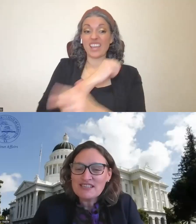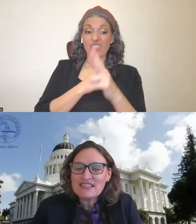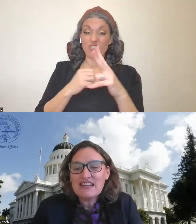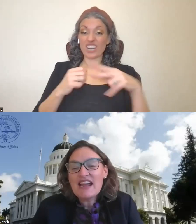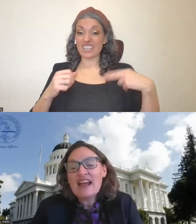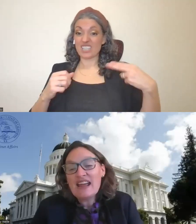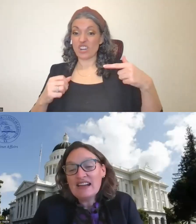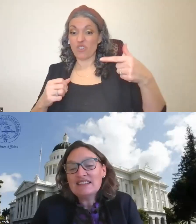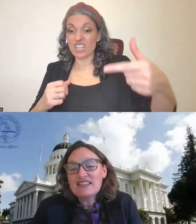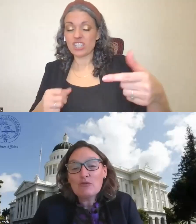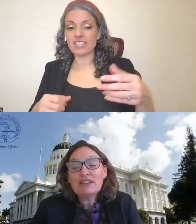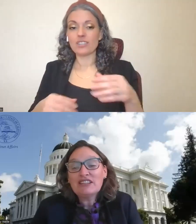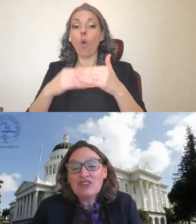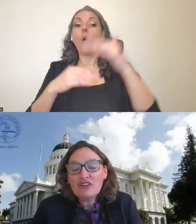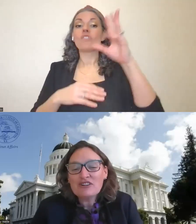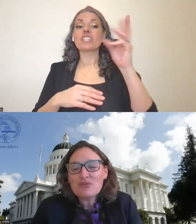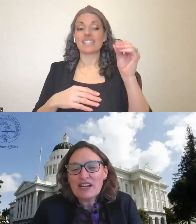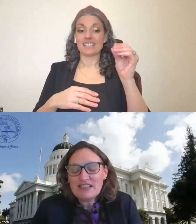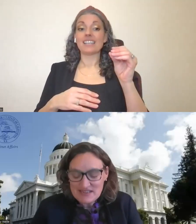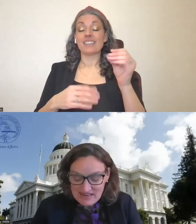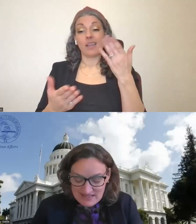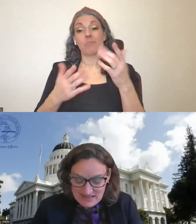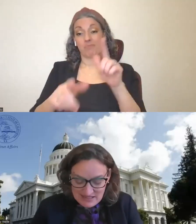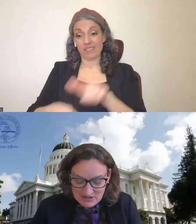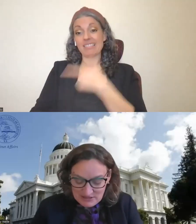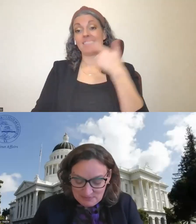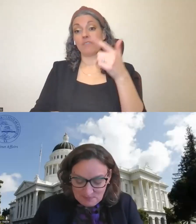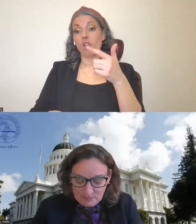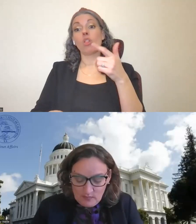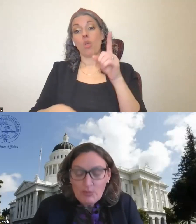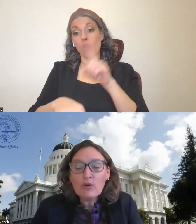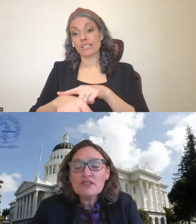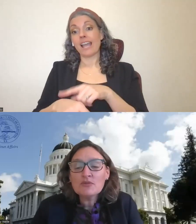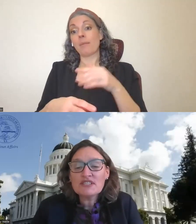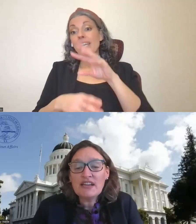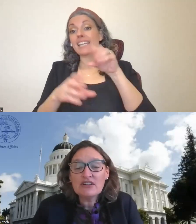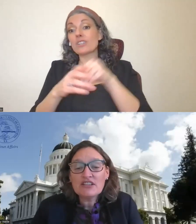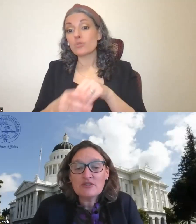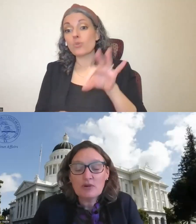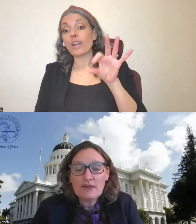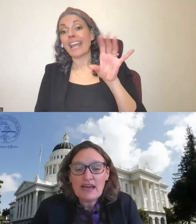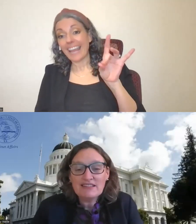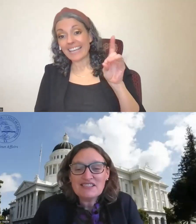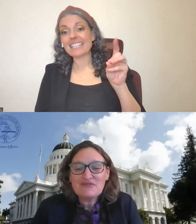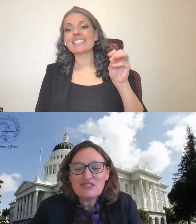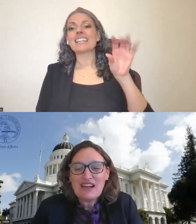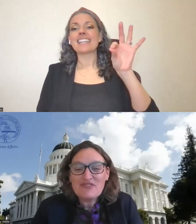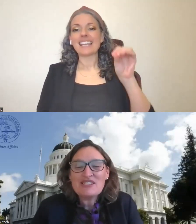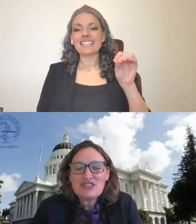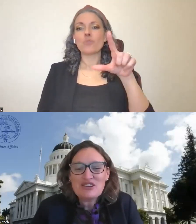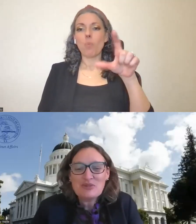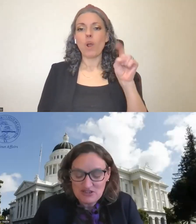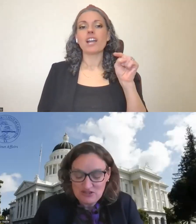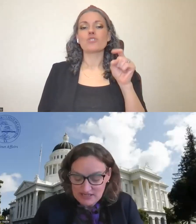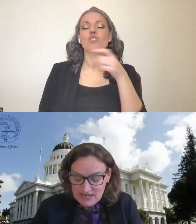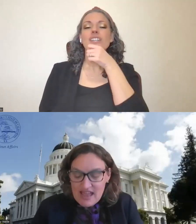over 60 and that we'll be living longer into our 80s, 90s, and 100s. But we're also assigning ourselves a pragmatic list of things